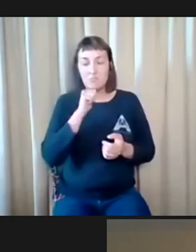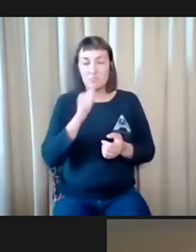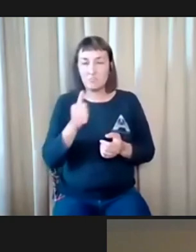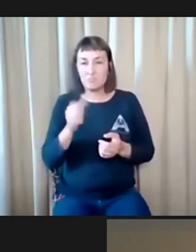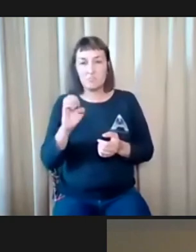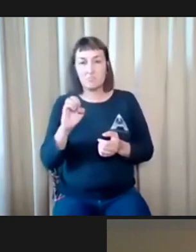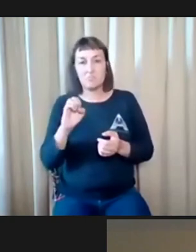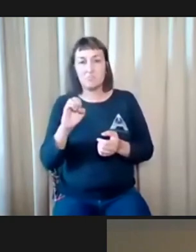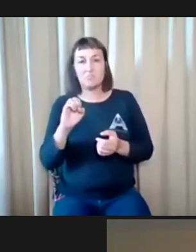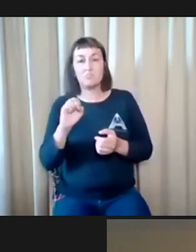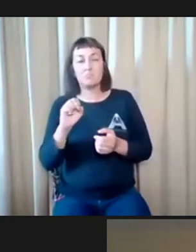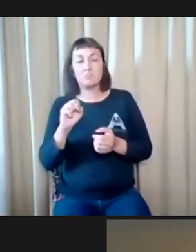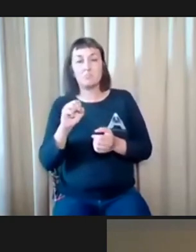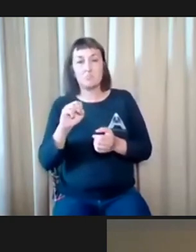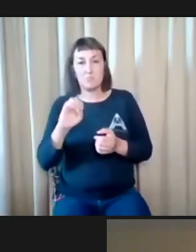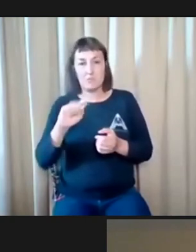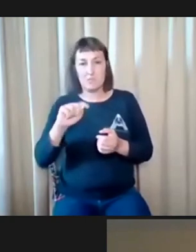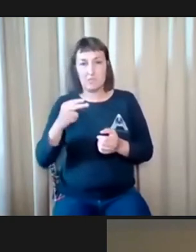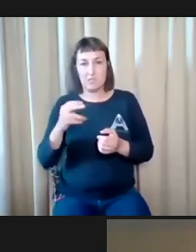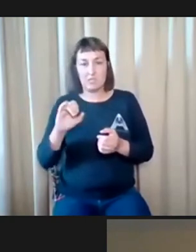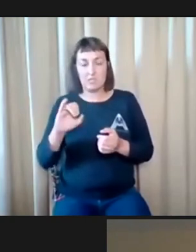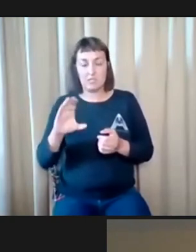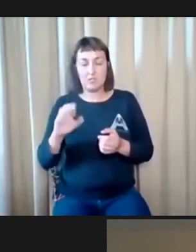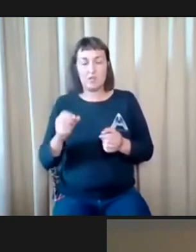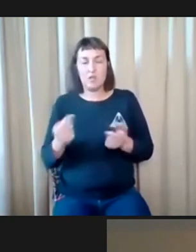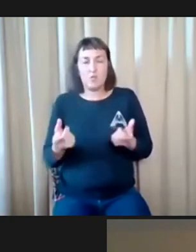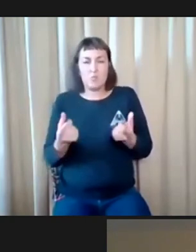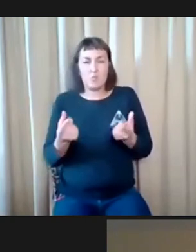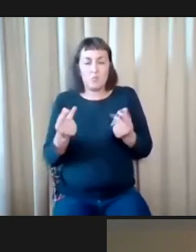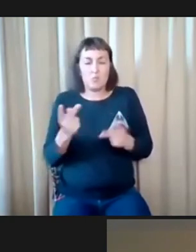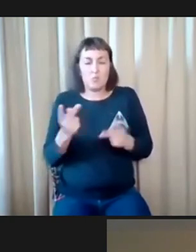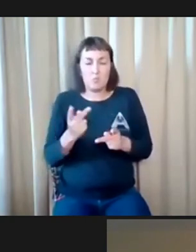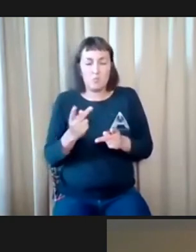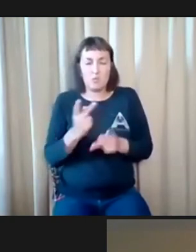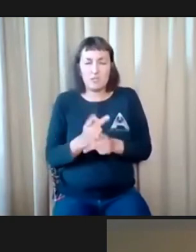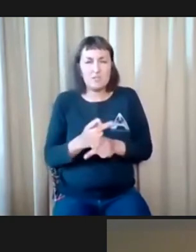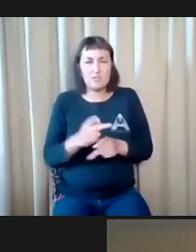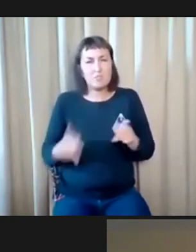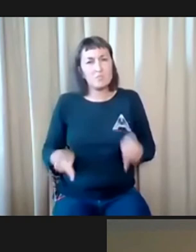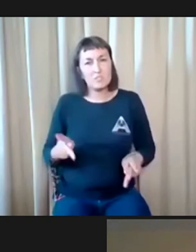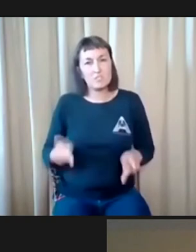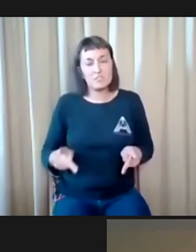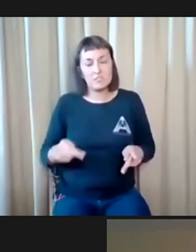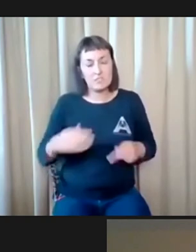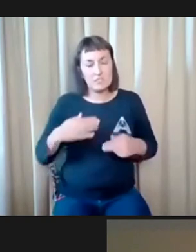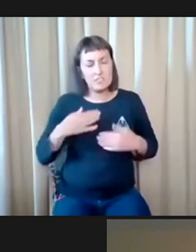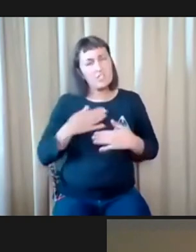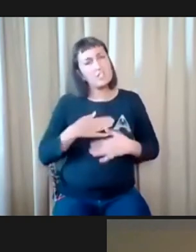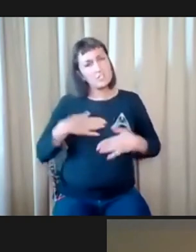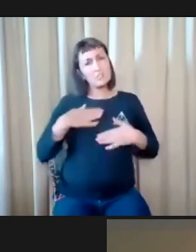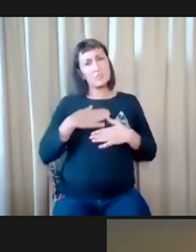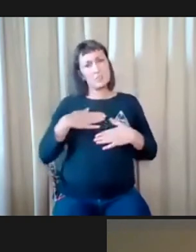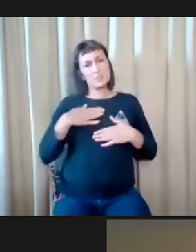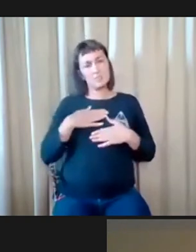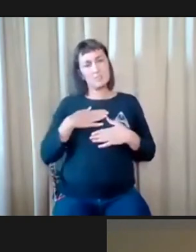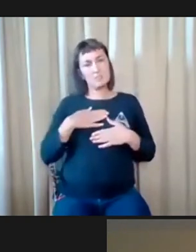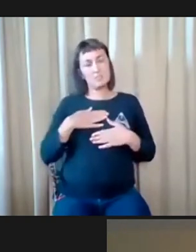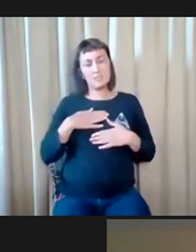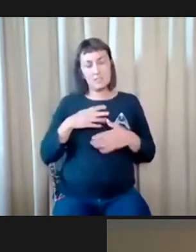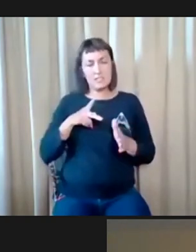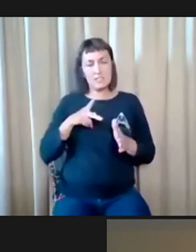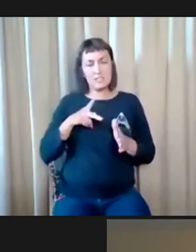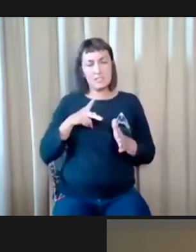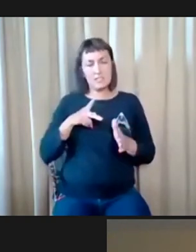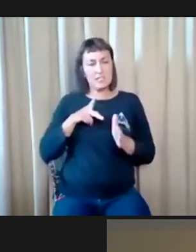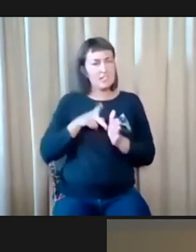kind of person are we talking about who takes such pleasure, if you will, in senseless killing,